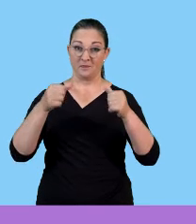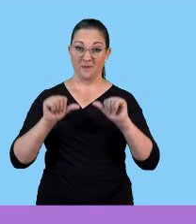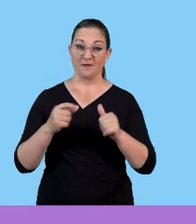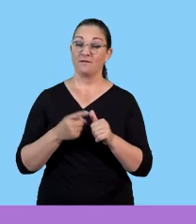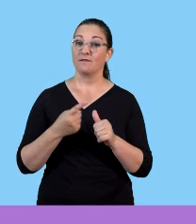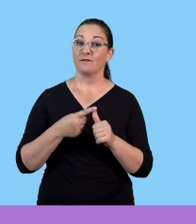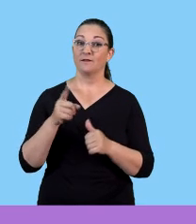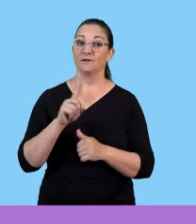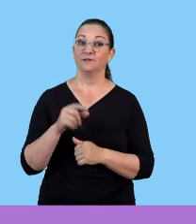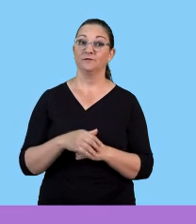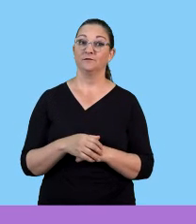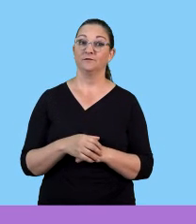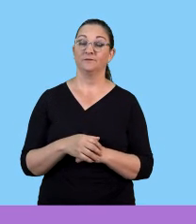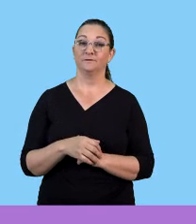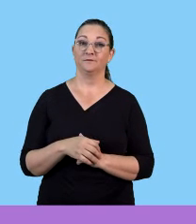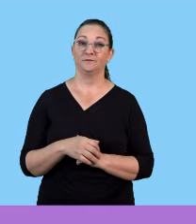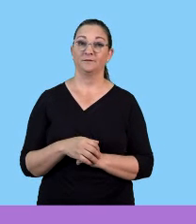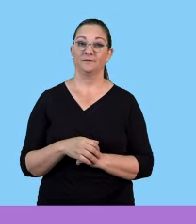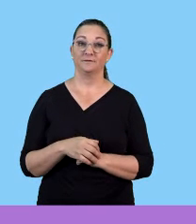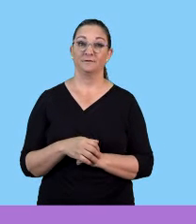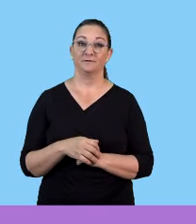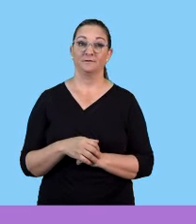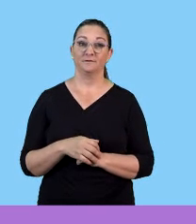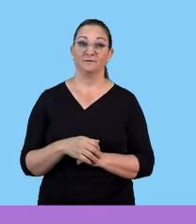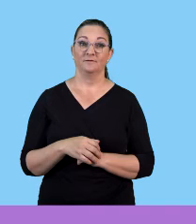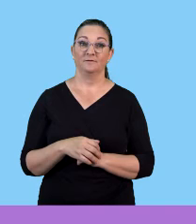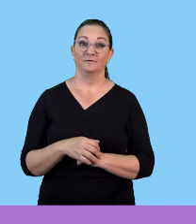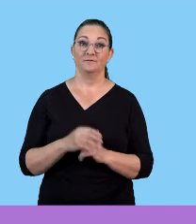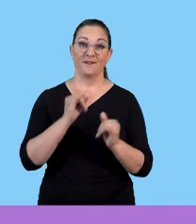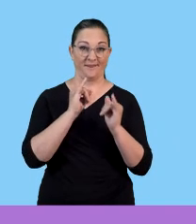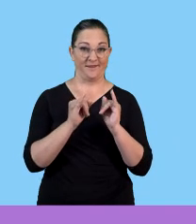kilograms, and here I get 11